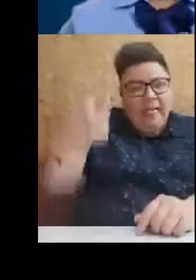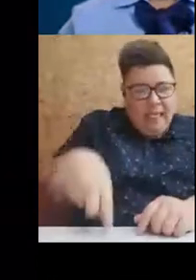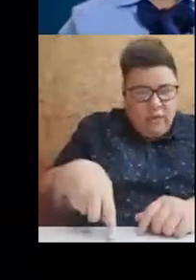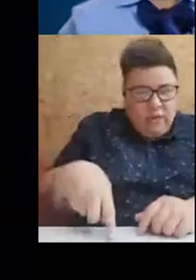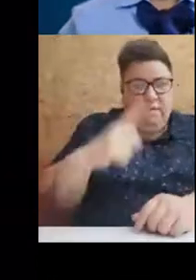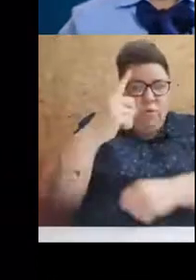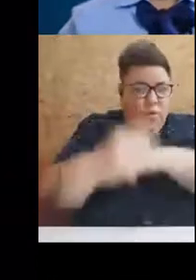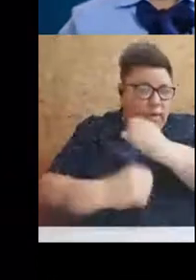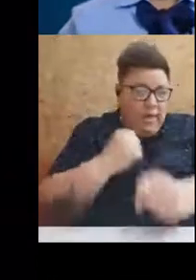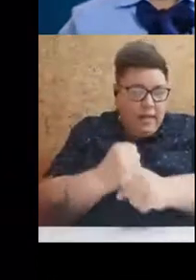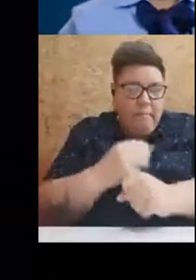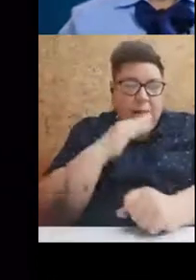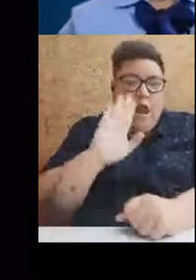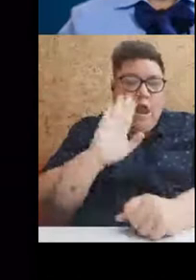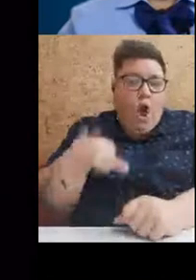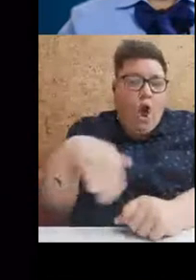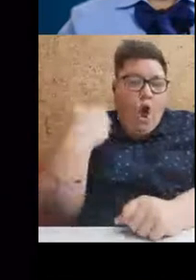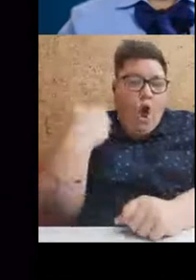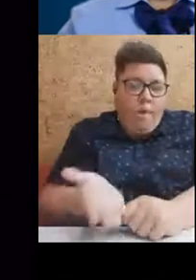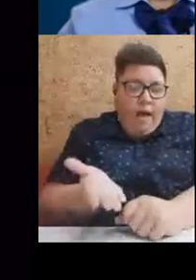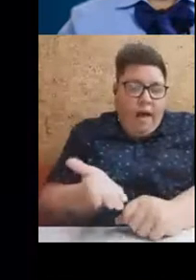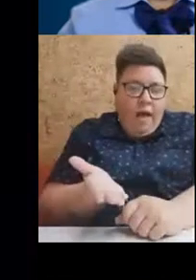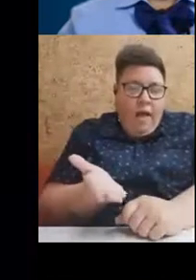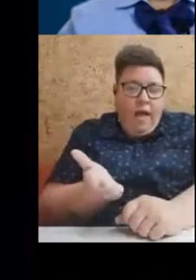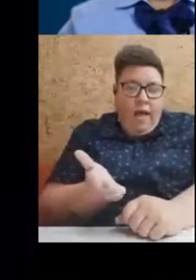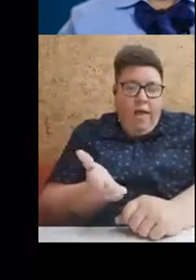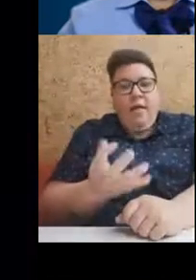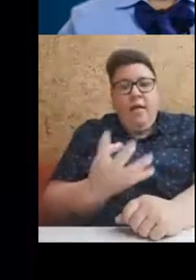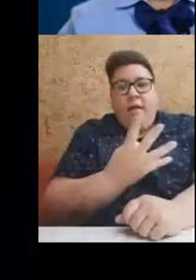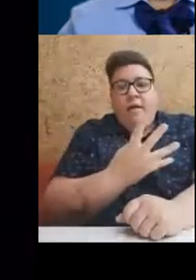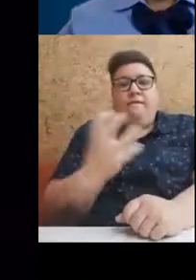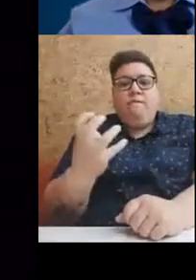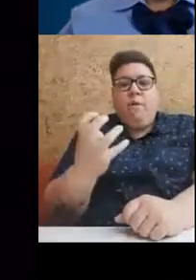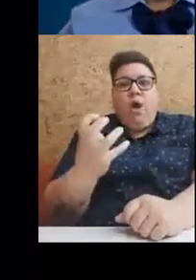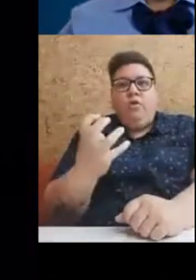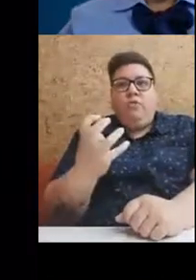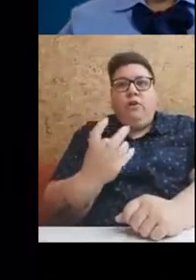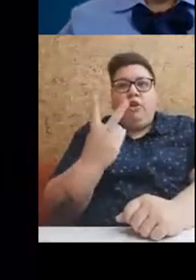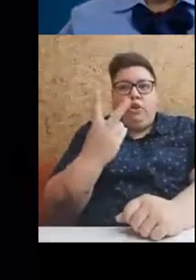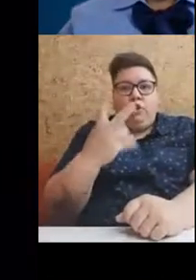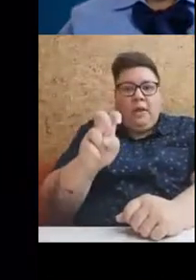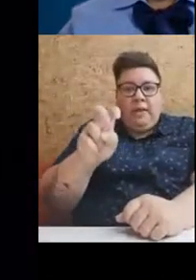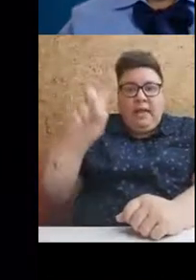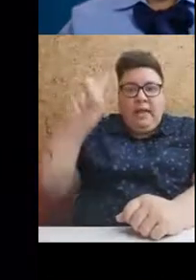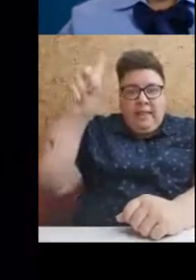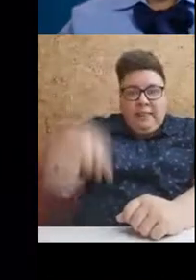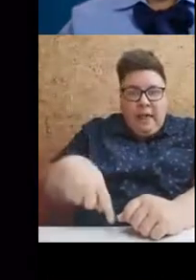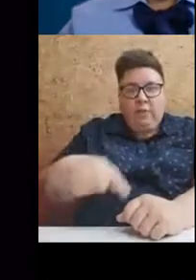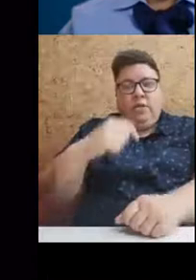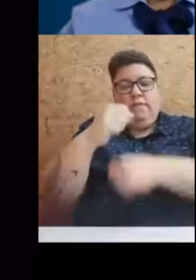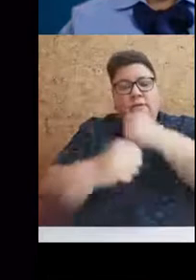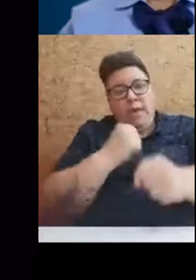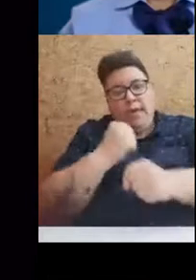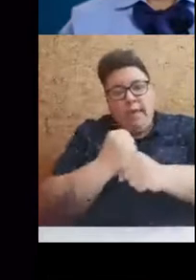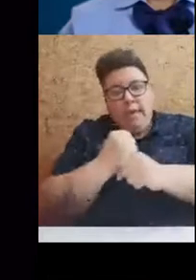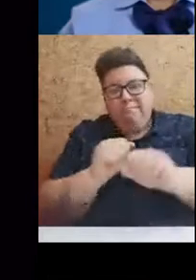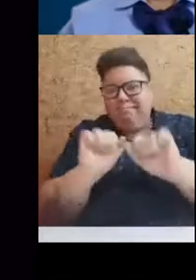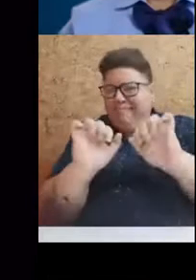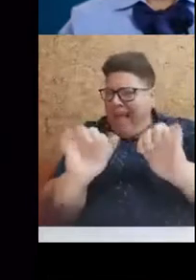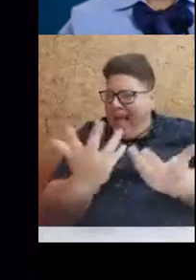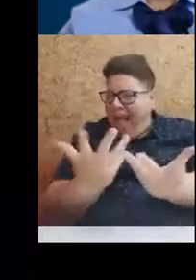leaves us with a taxable income of 420,000 Rand for the year. So